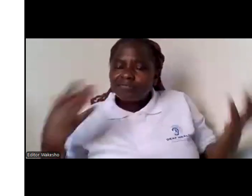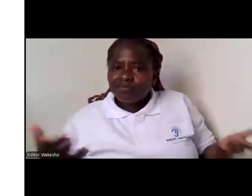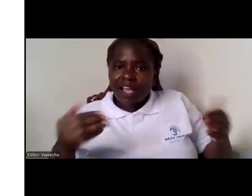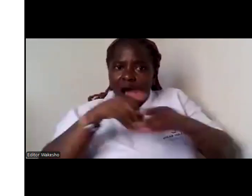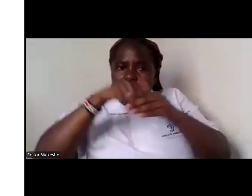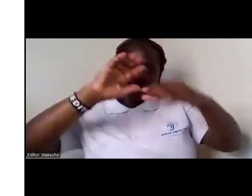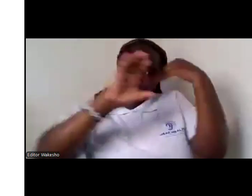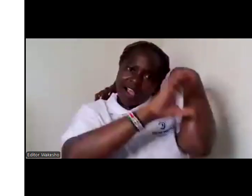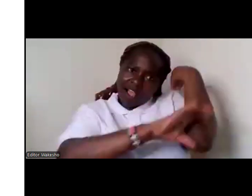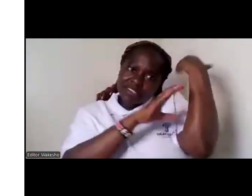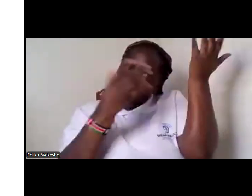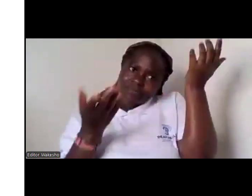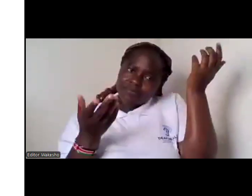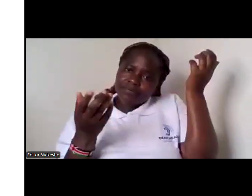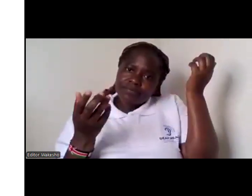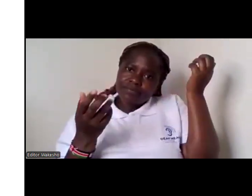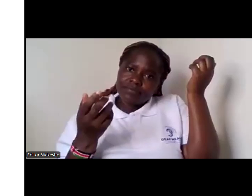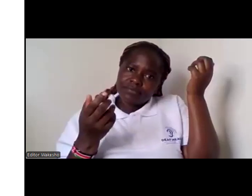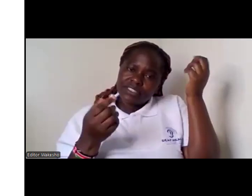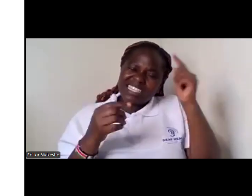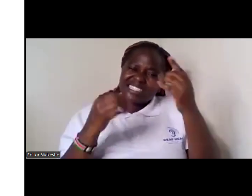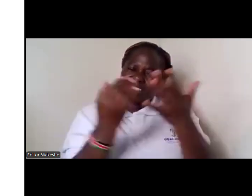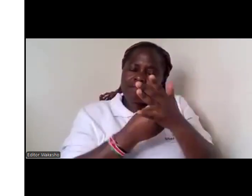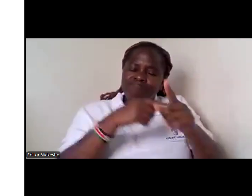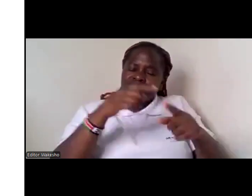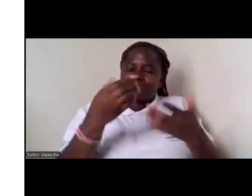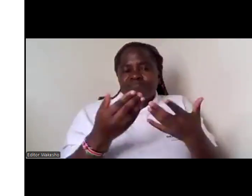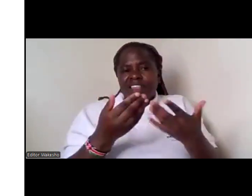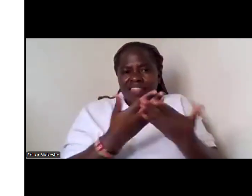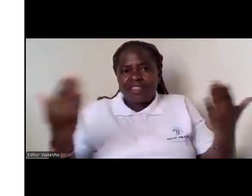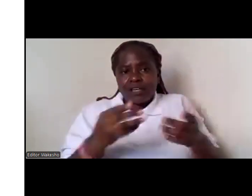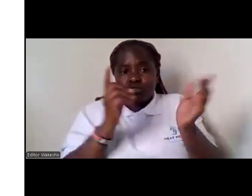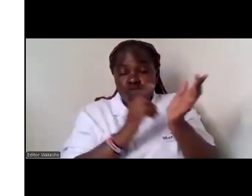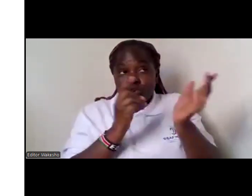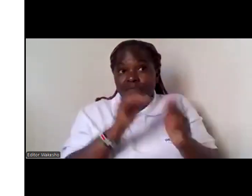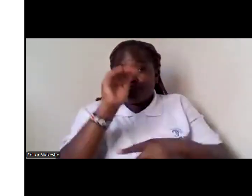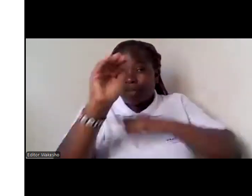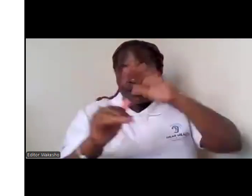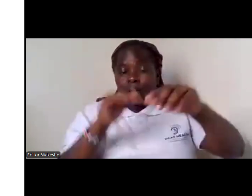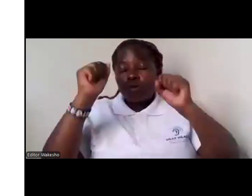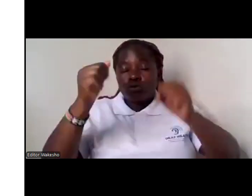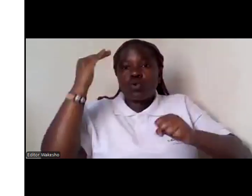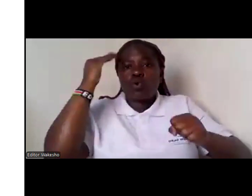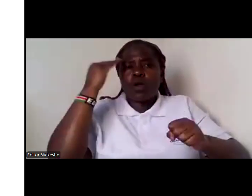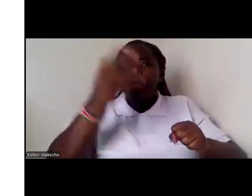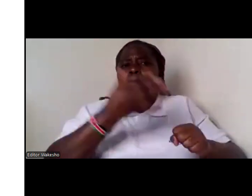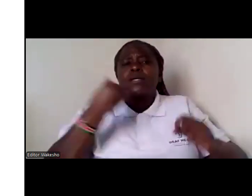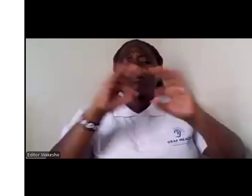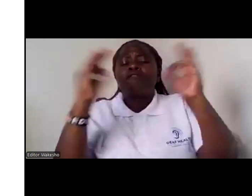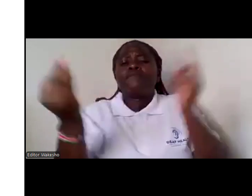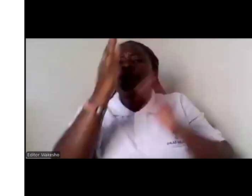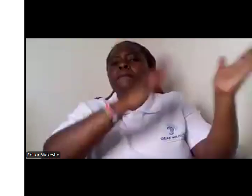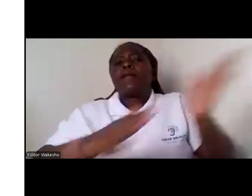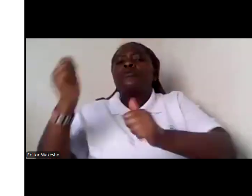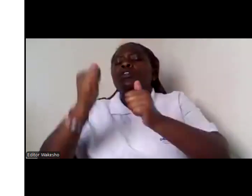country? Those are some of the things now that the doctor wants to find out so that they can help know, should you use something that is